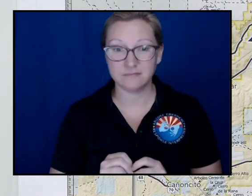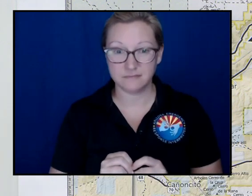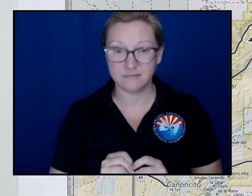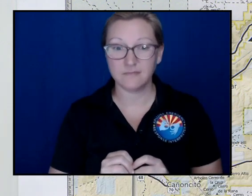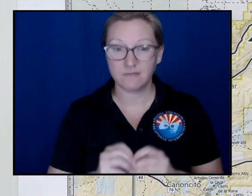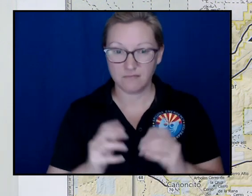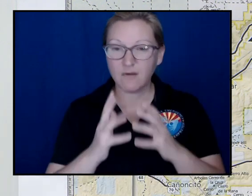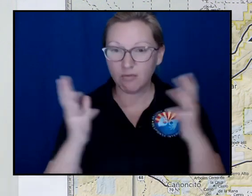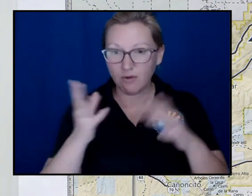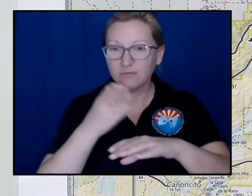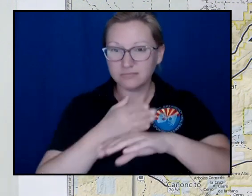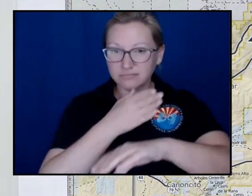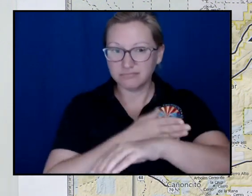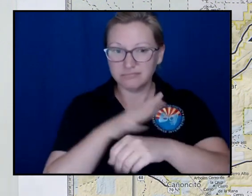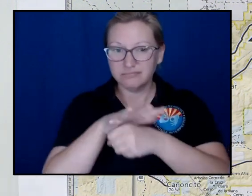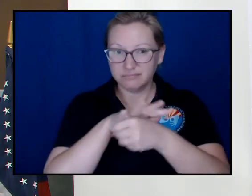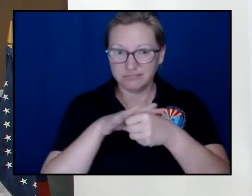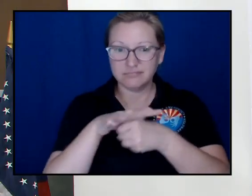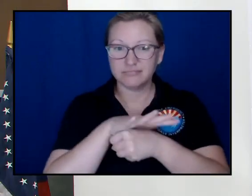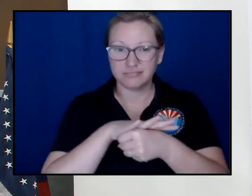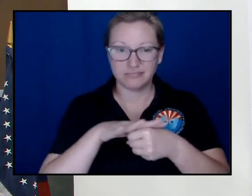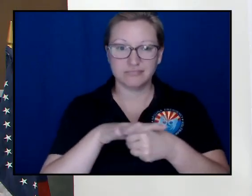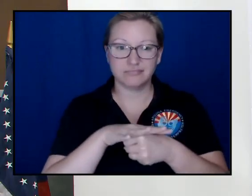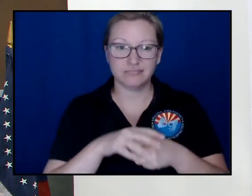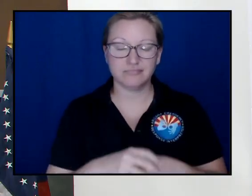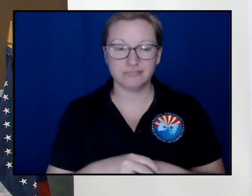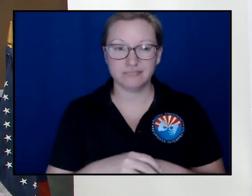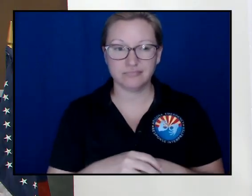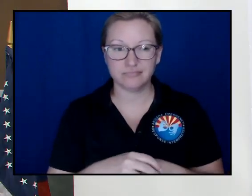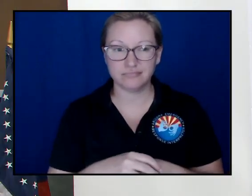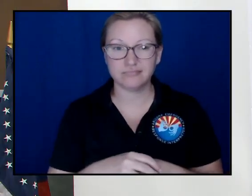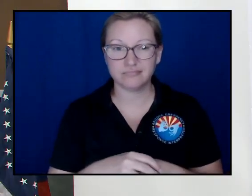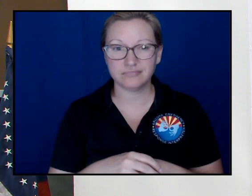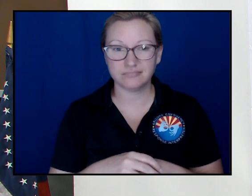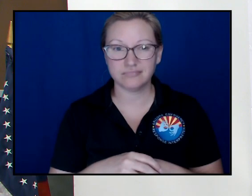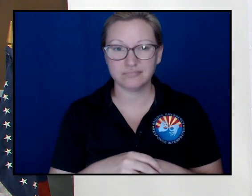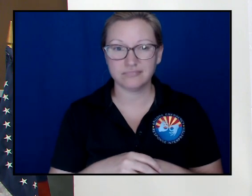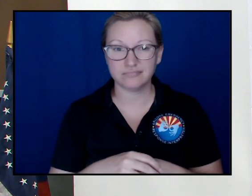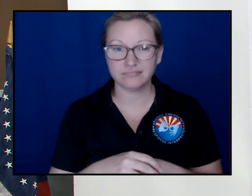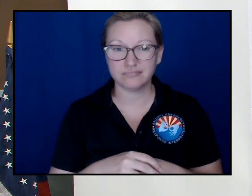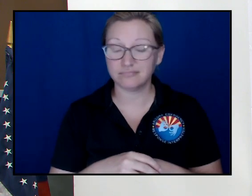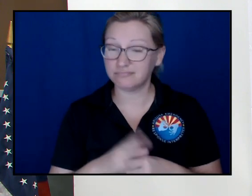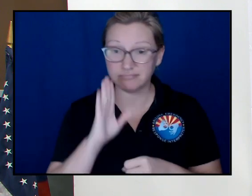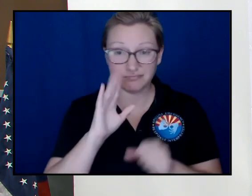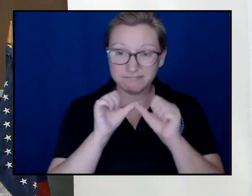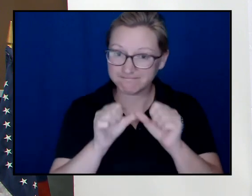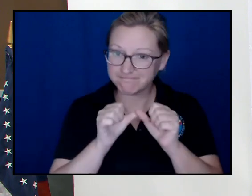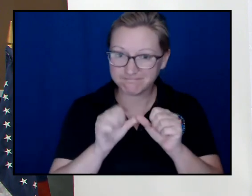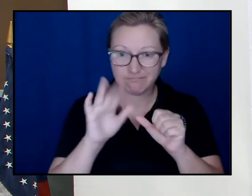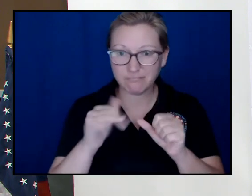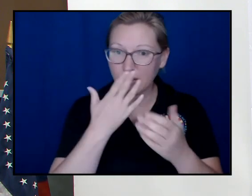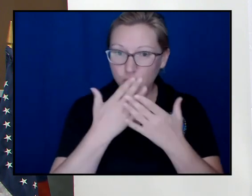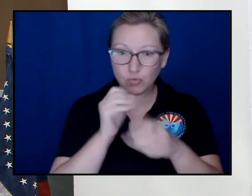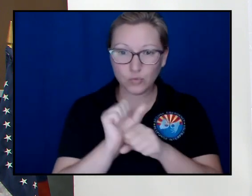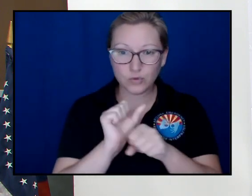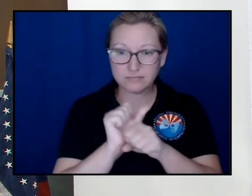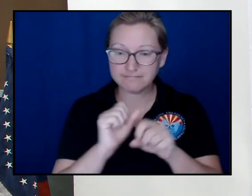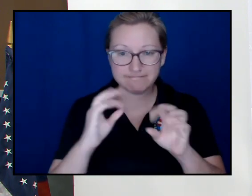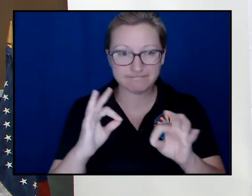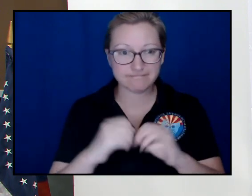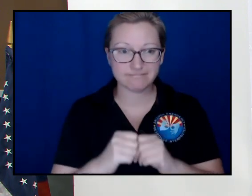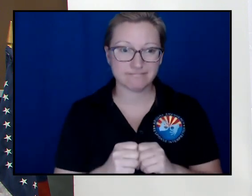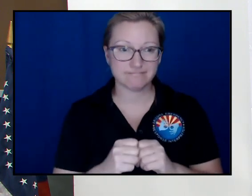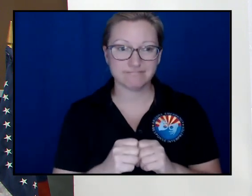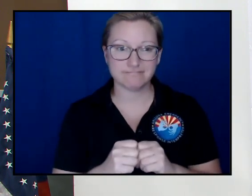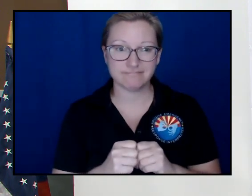headway there with all that repair work. So they've been doing a lot of good work, and that's going to continue. Again, a lot of this is there's a